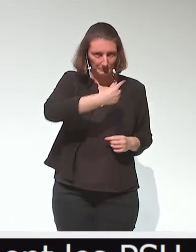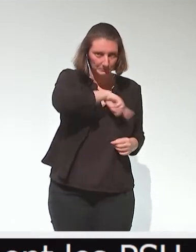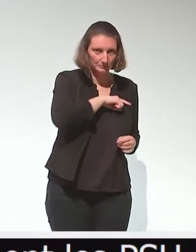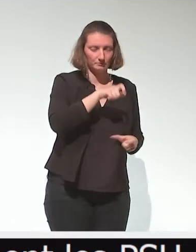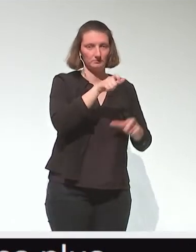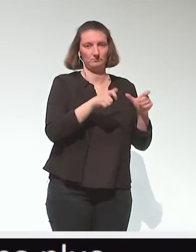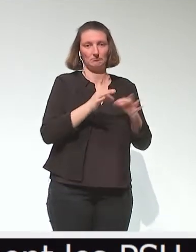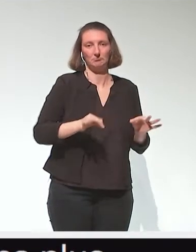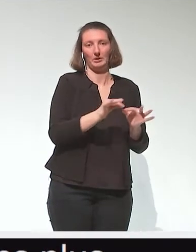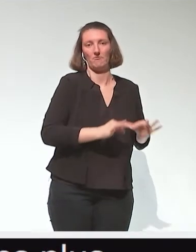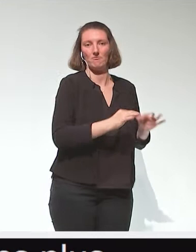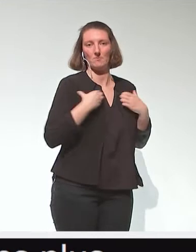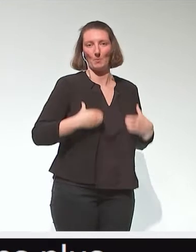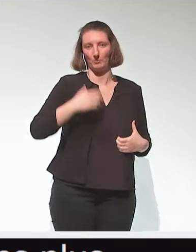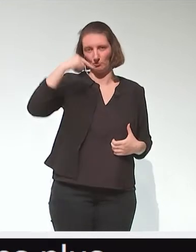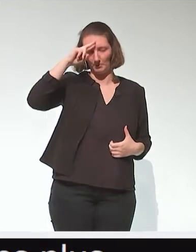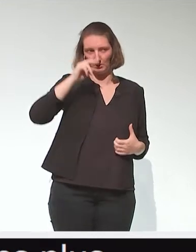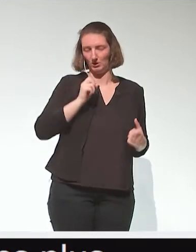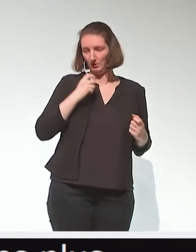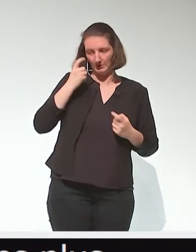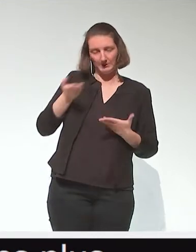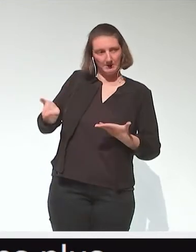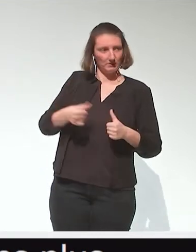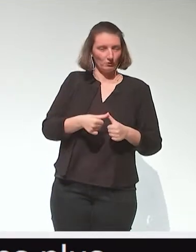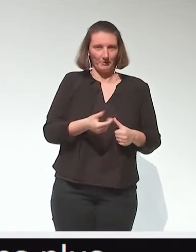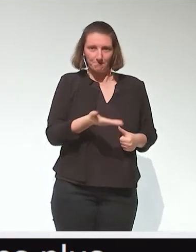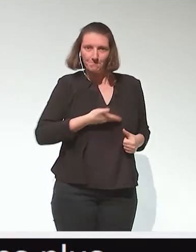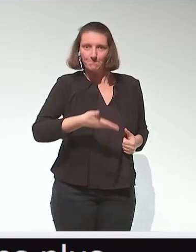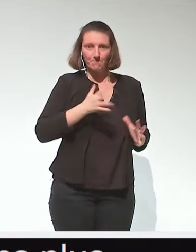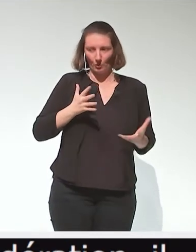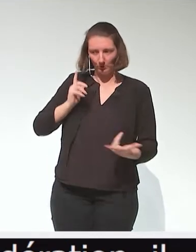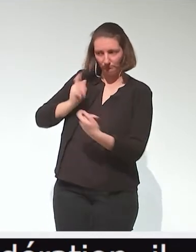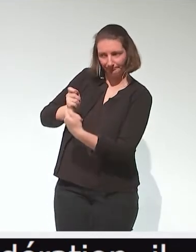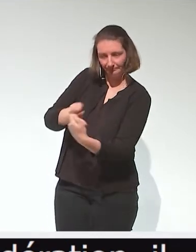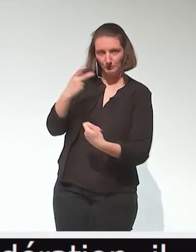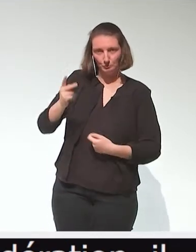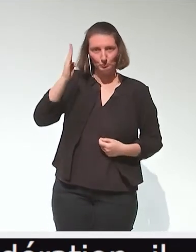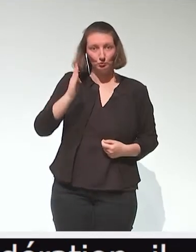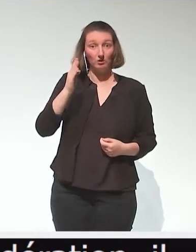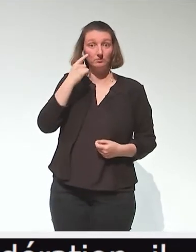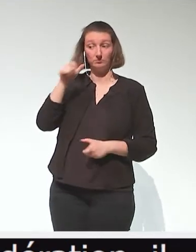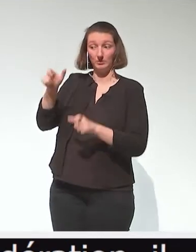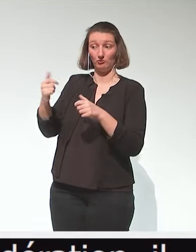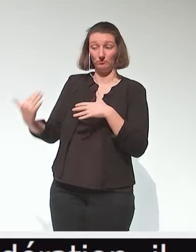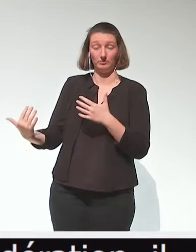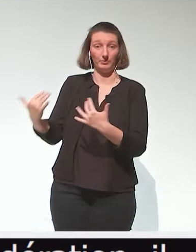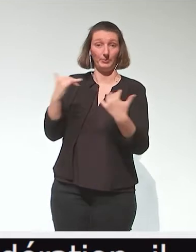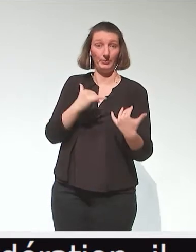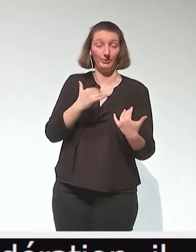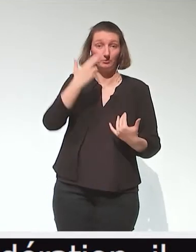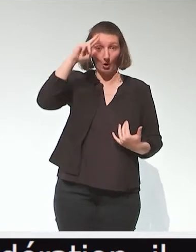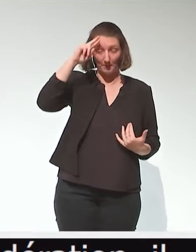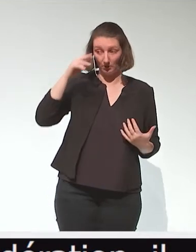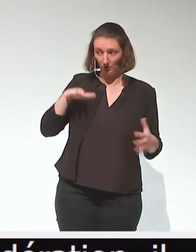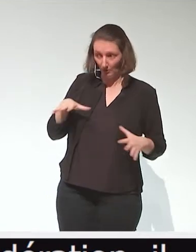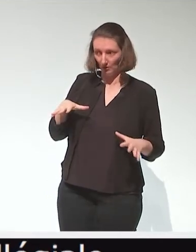accommodate the needs of those people coming to the European Union, and also as in the way as much as it's possible in